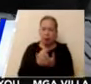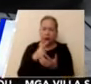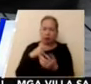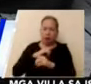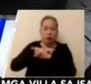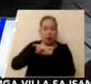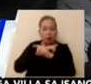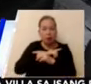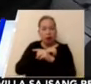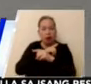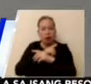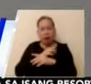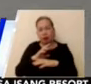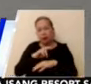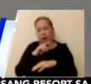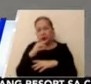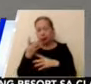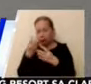Security Advisor.